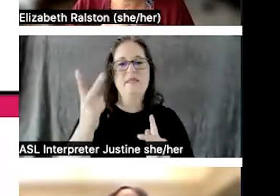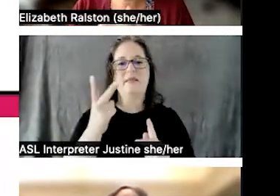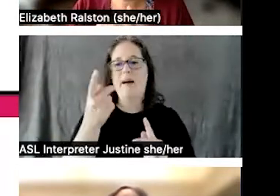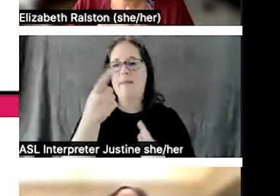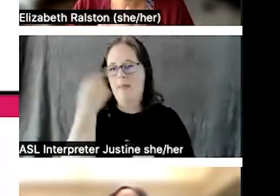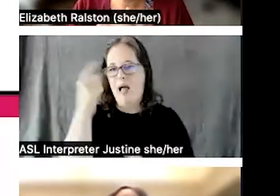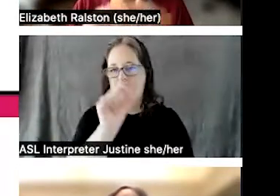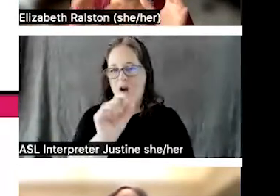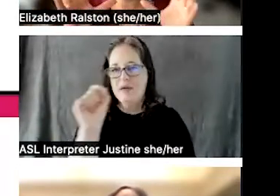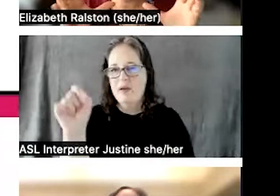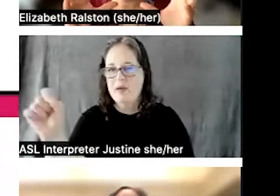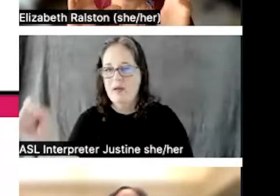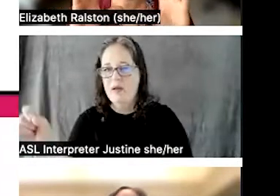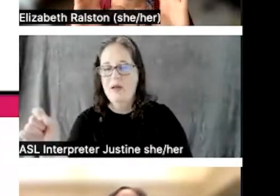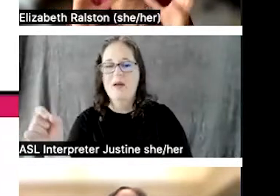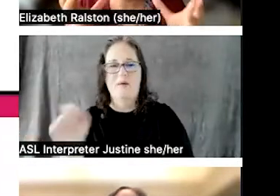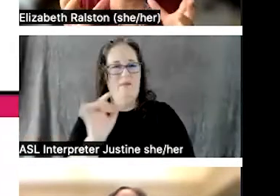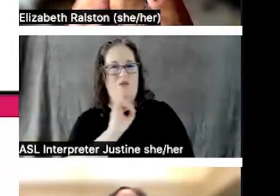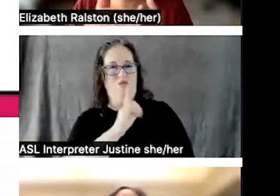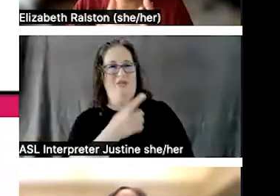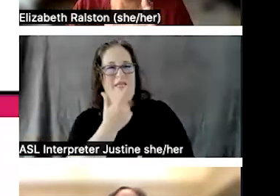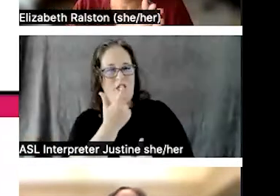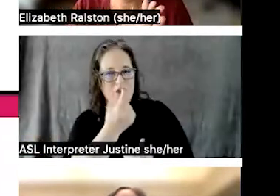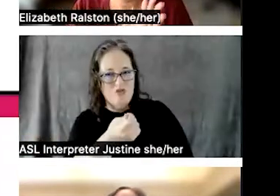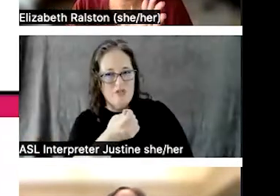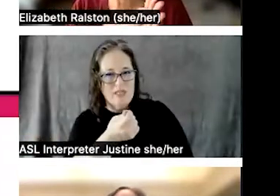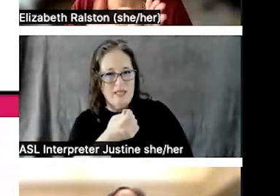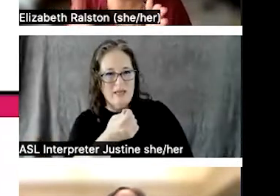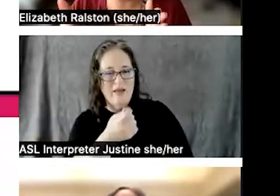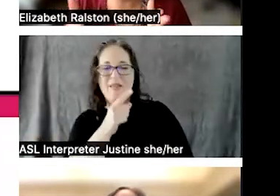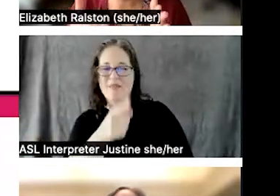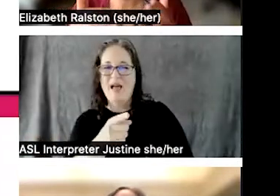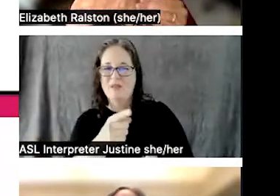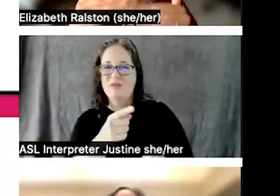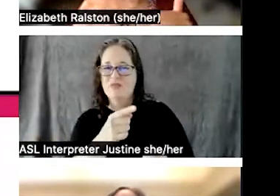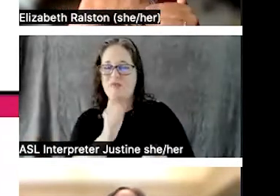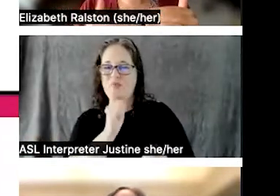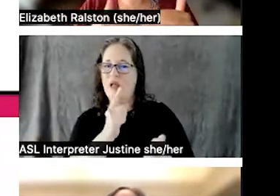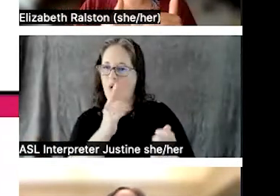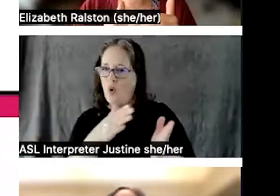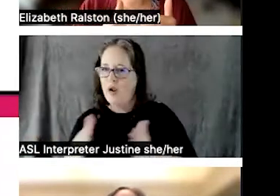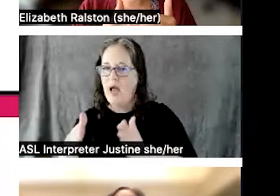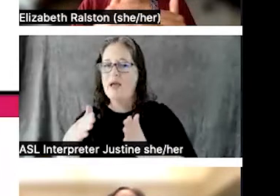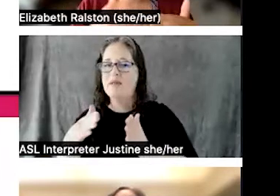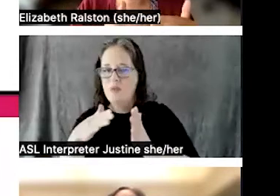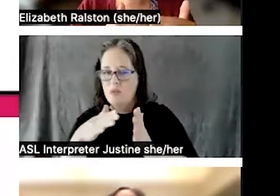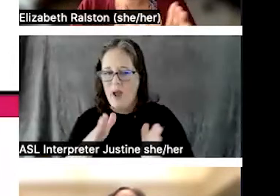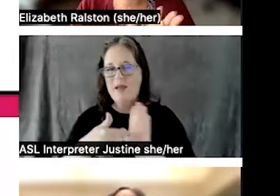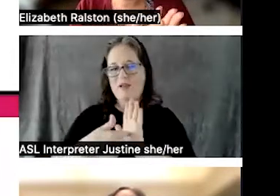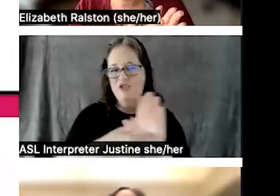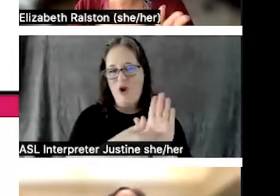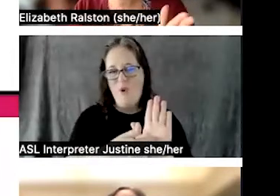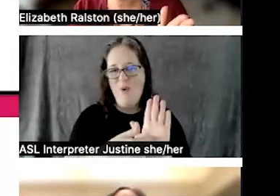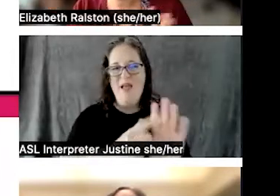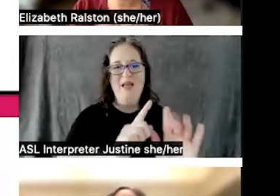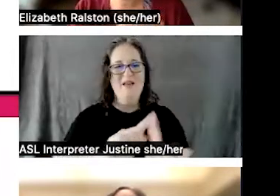thought that was really interesting, a very organized way of portraying how the different venues